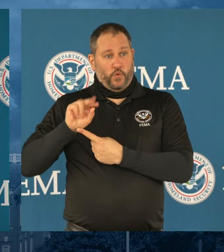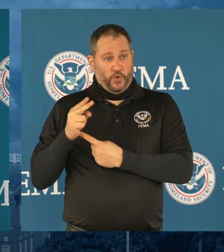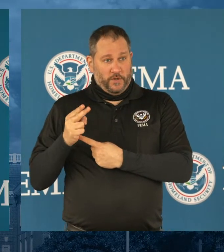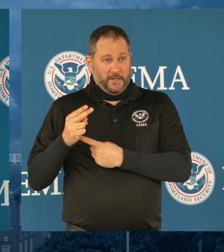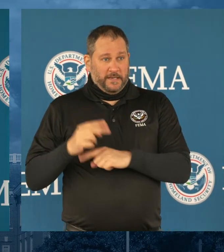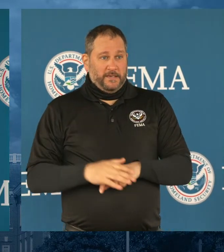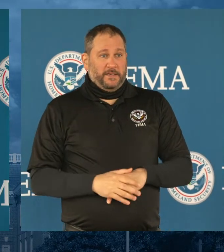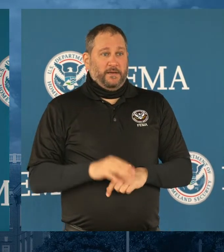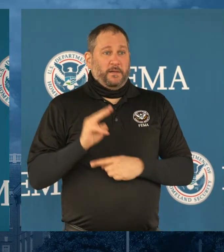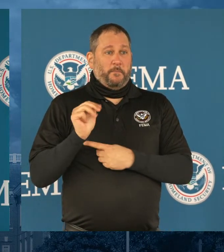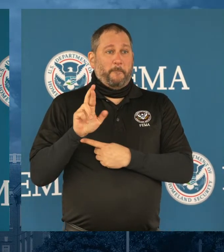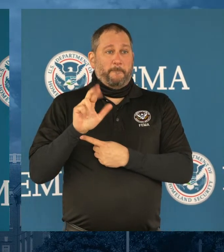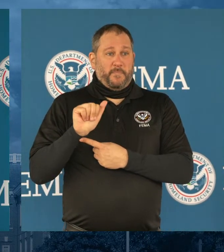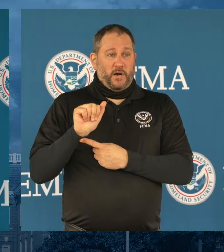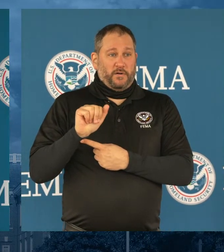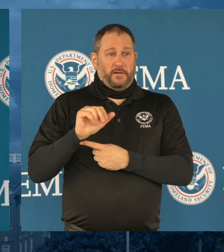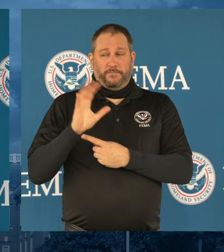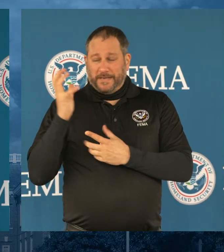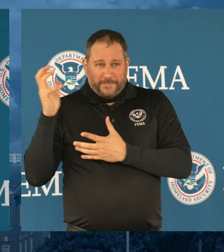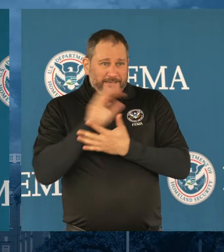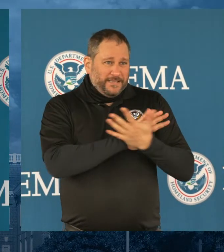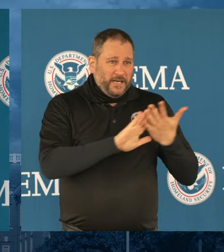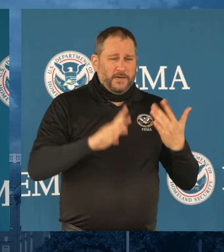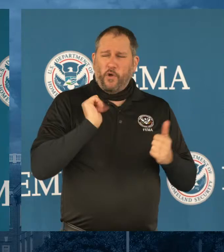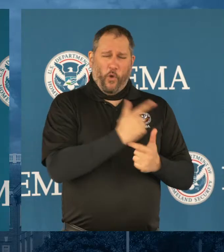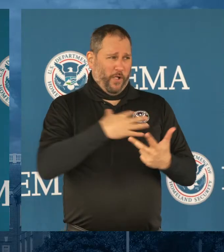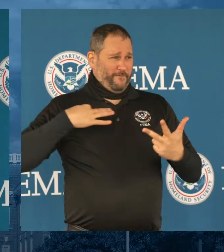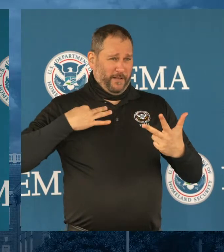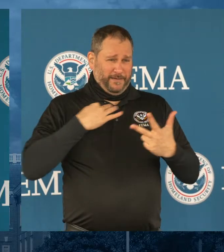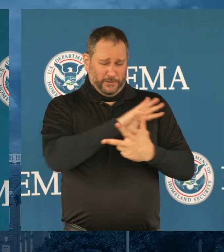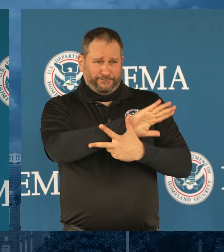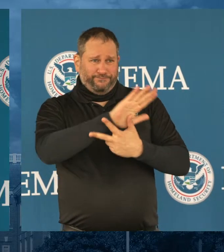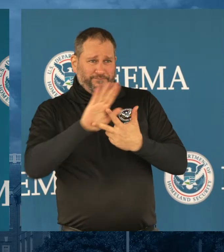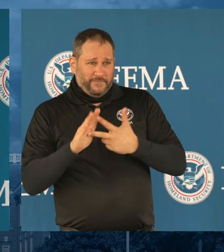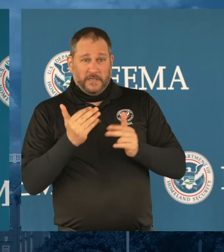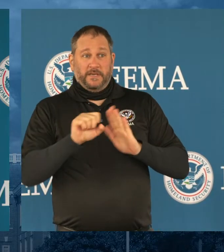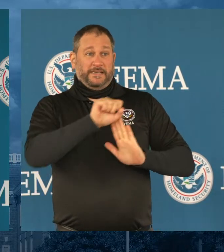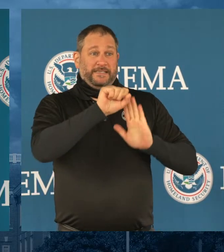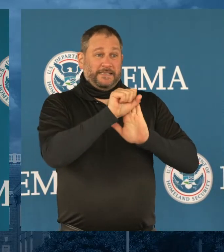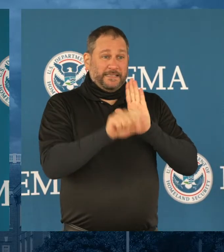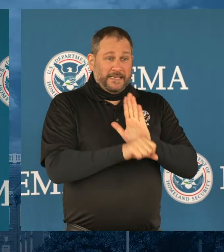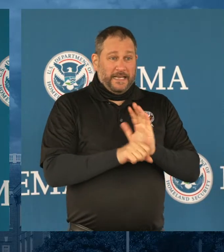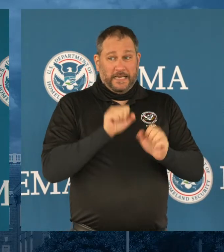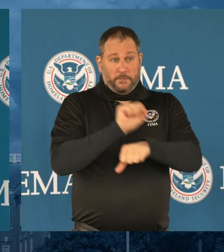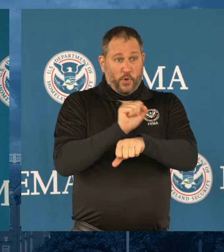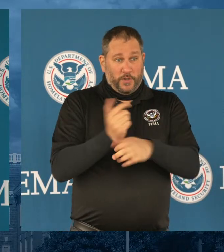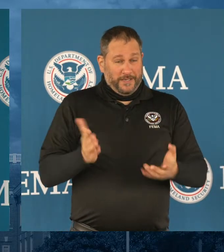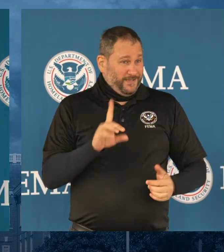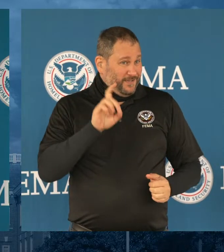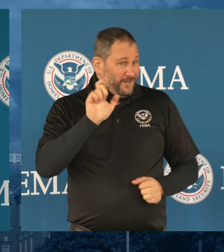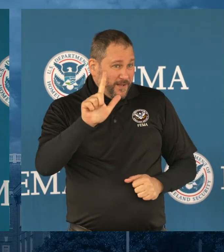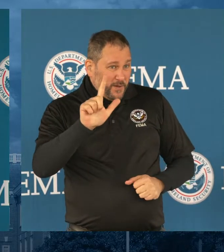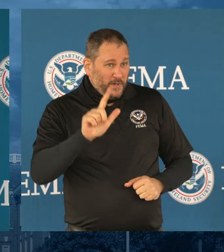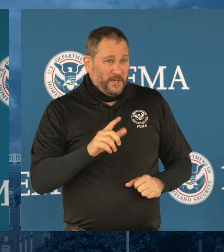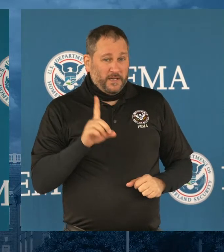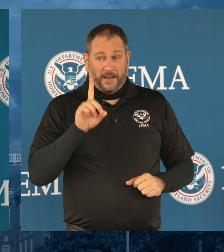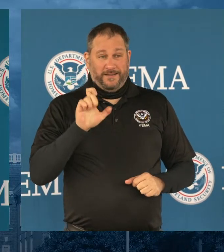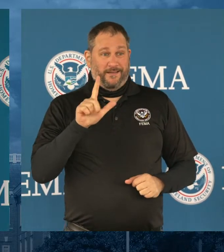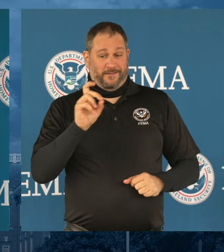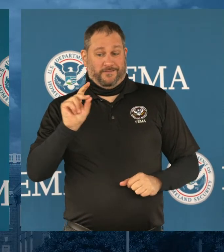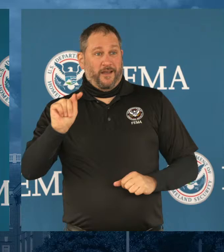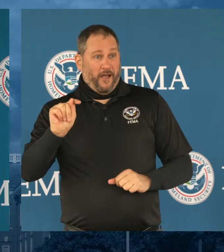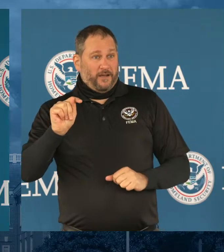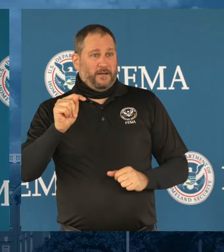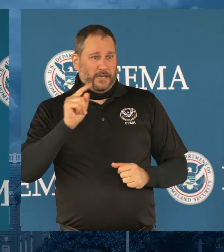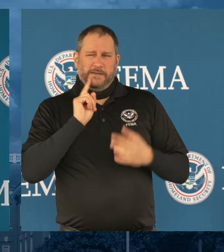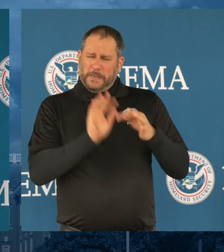all the volunteers, those state employees from DelDOT who are also here and important in getting folks